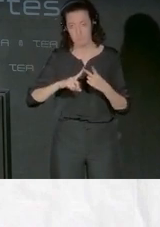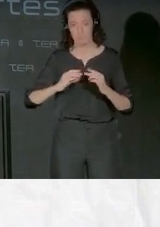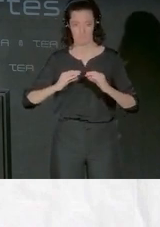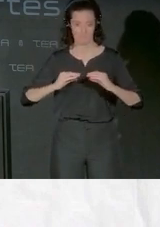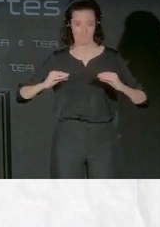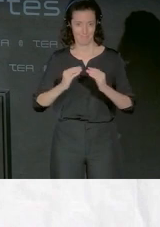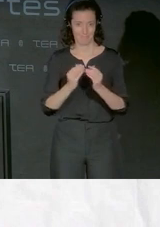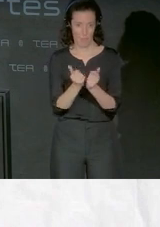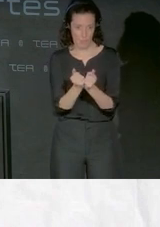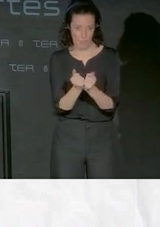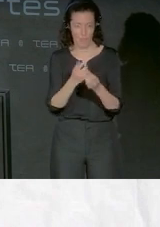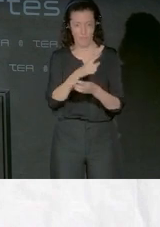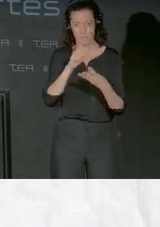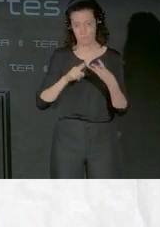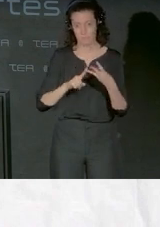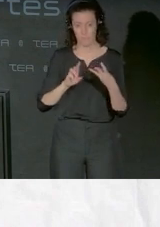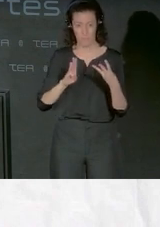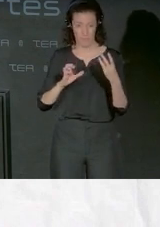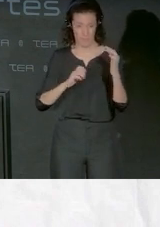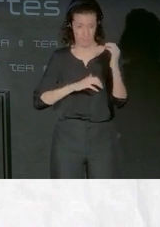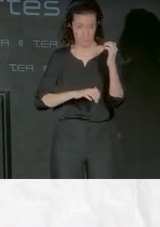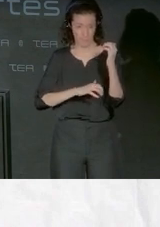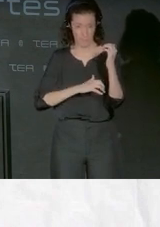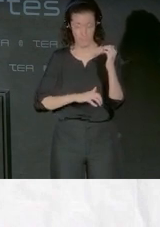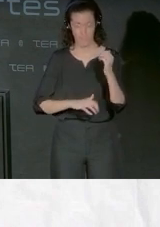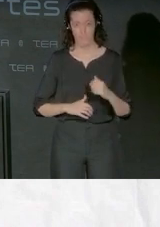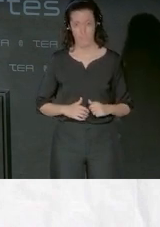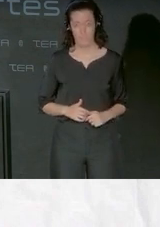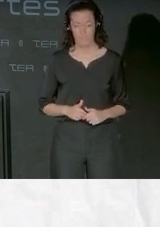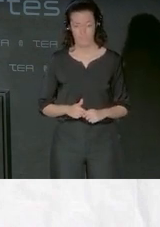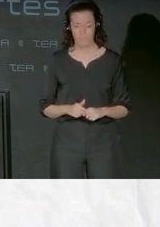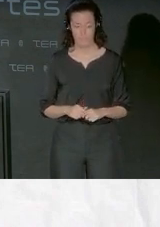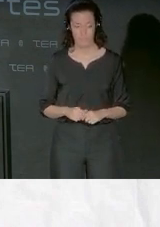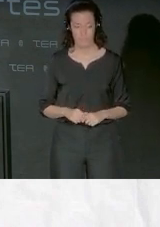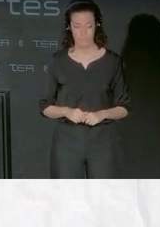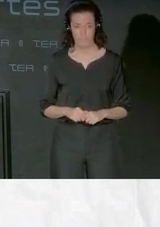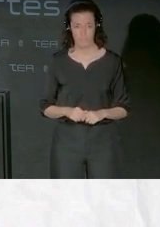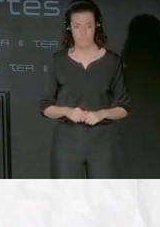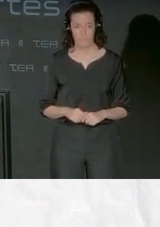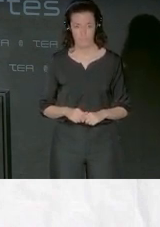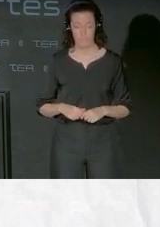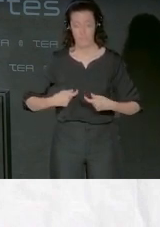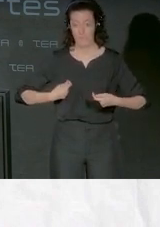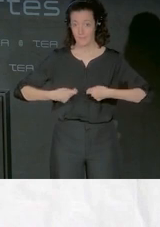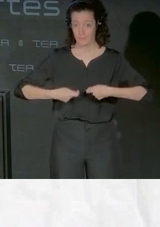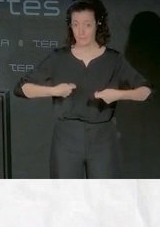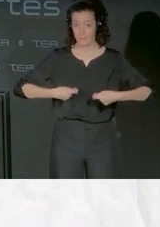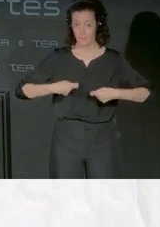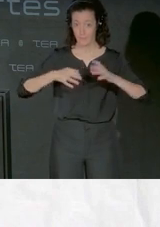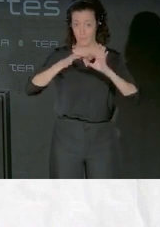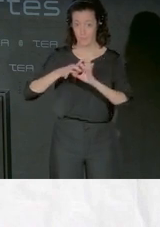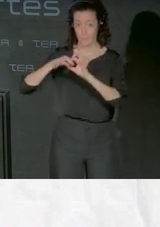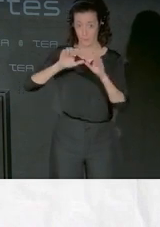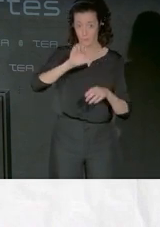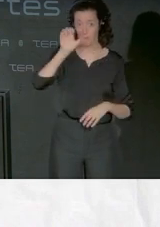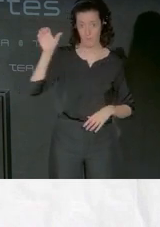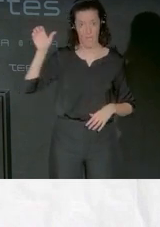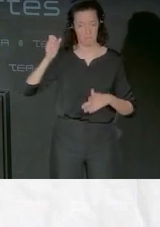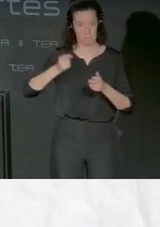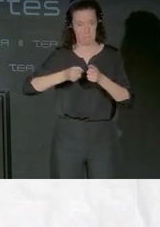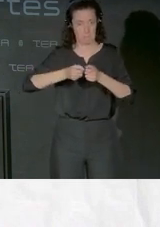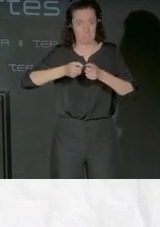We see that whilst the EU market has grown, nonetheless, its share of global market, because this is very